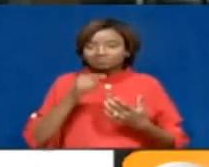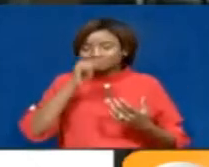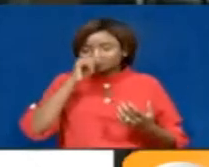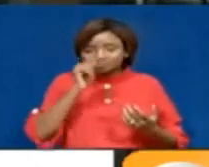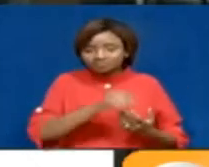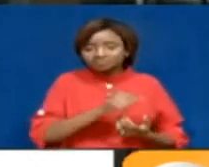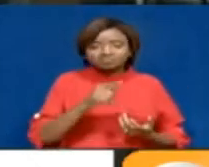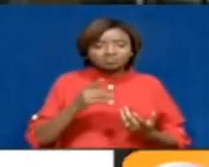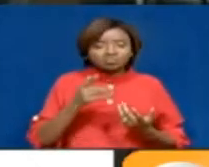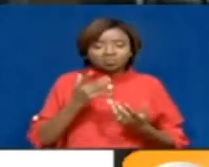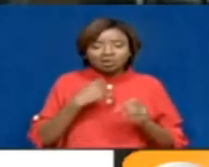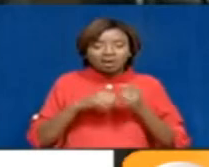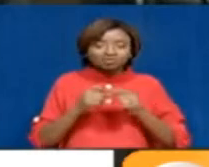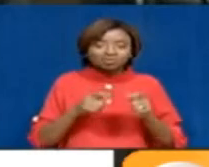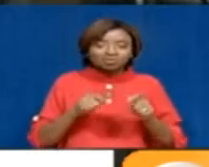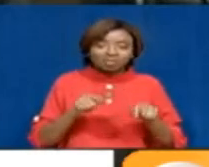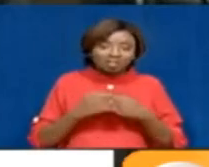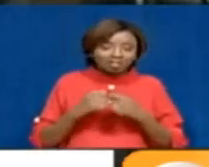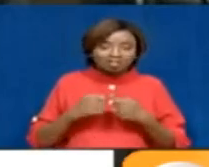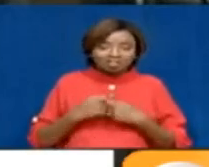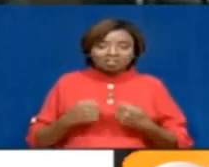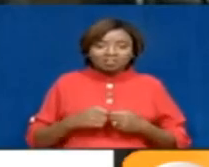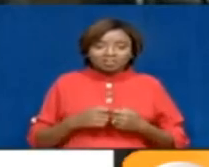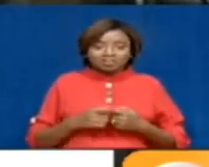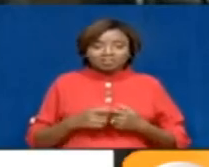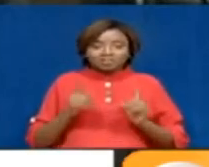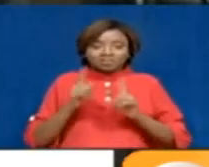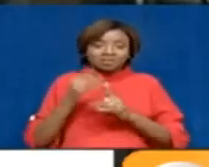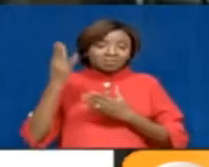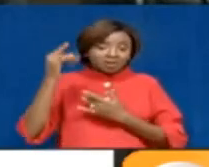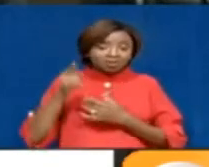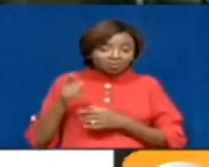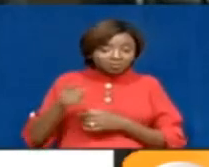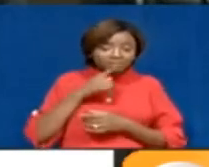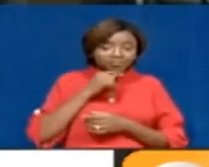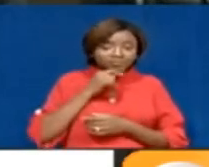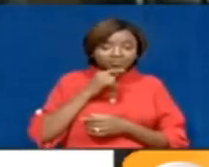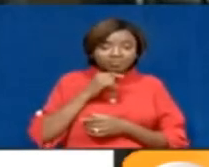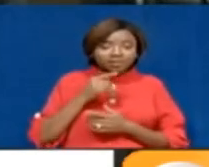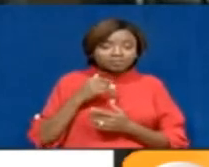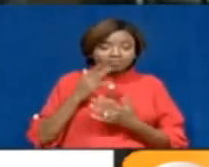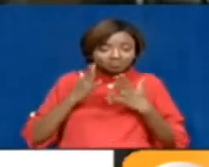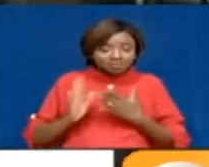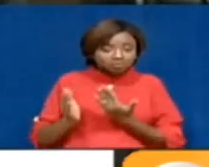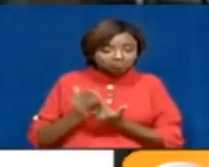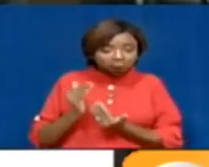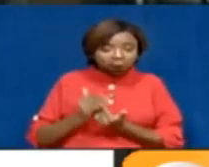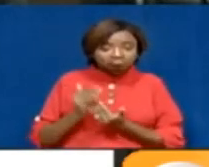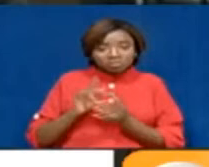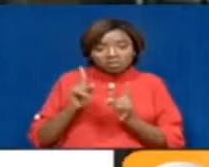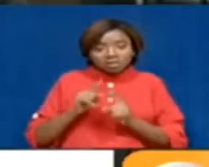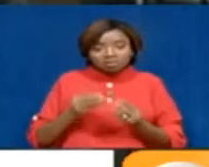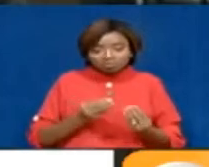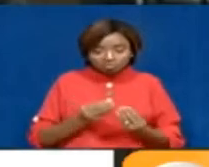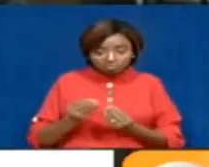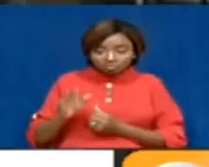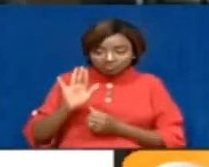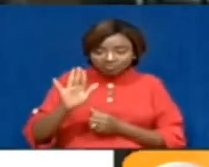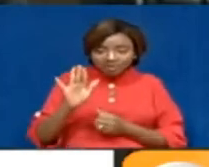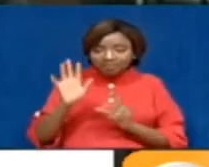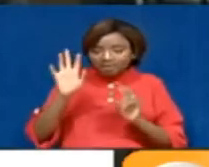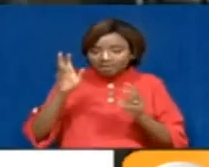I do pray that this young man, to someone who attend to him and address, I think, deeper issues that